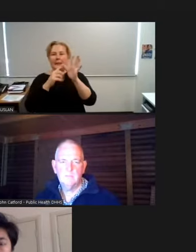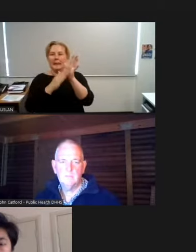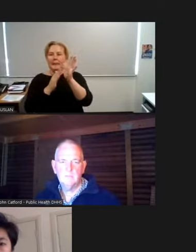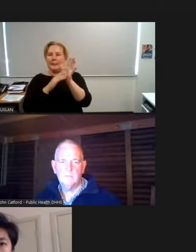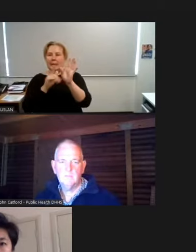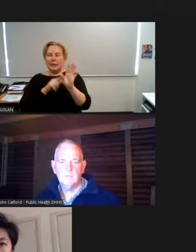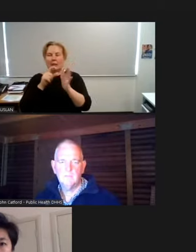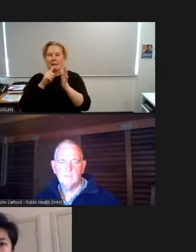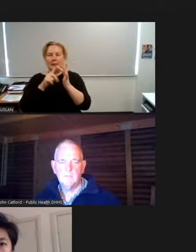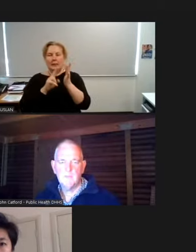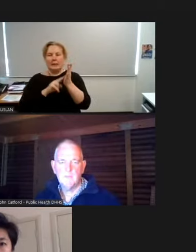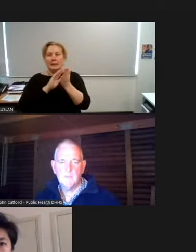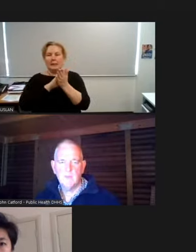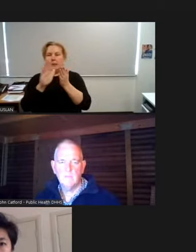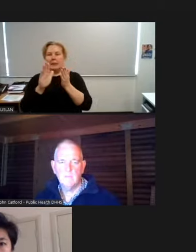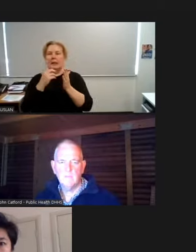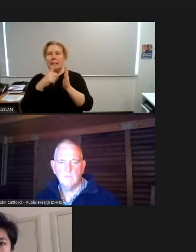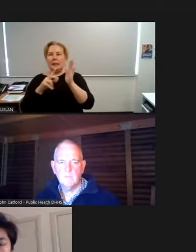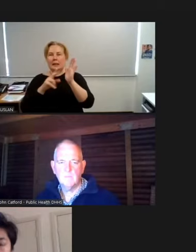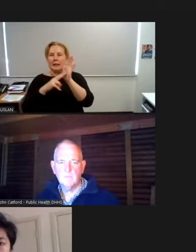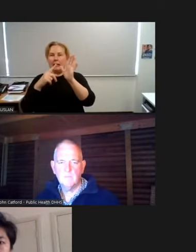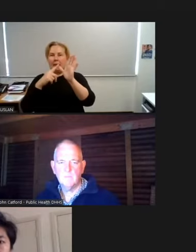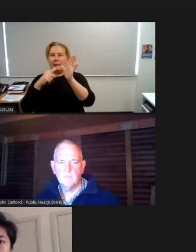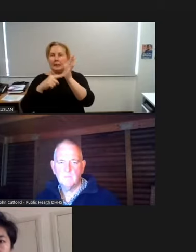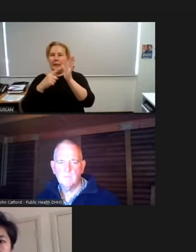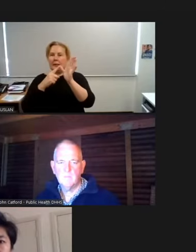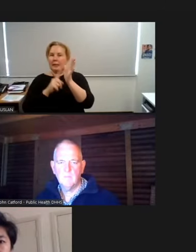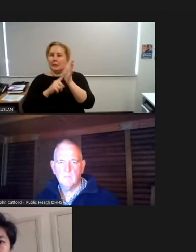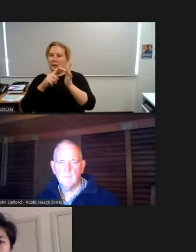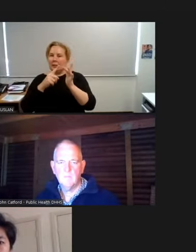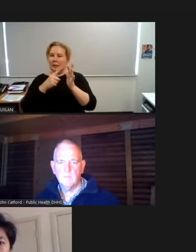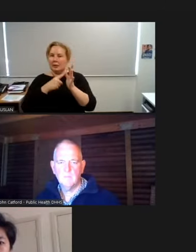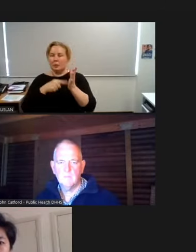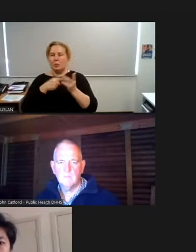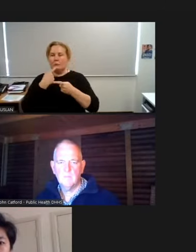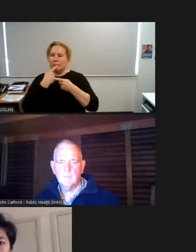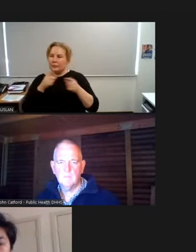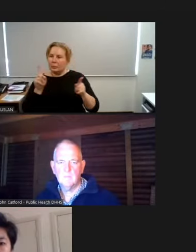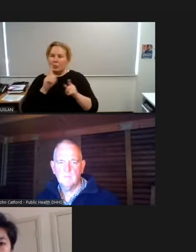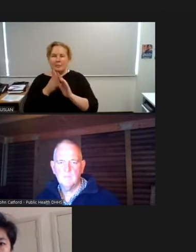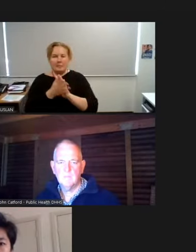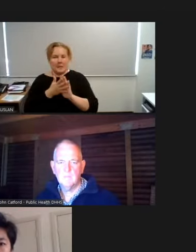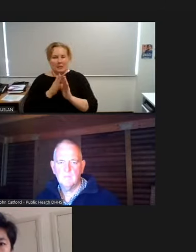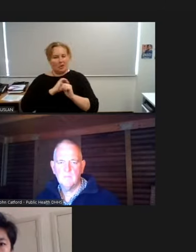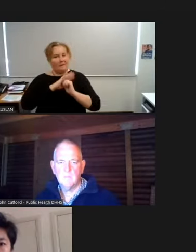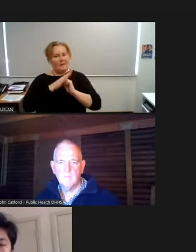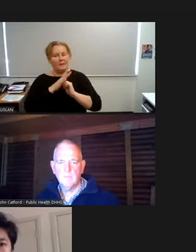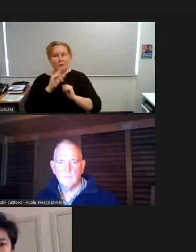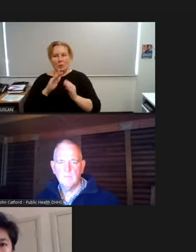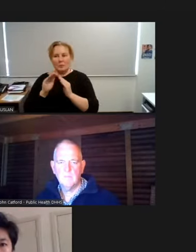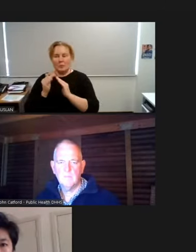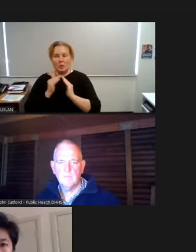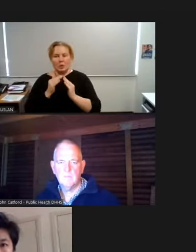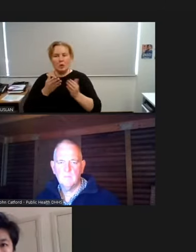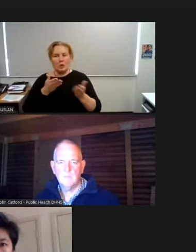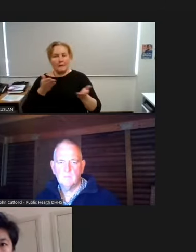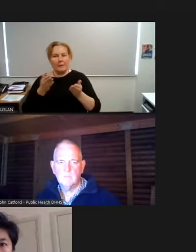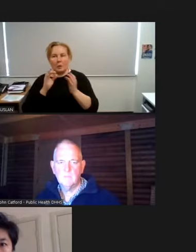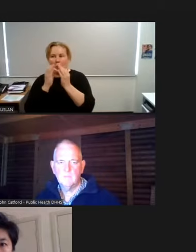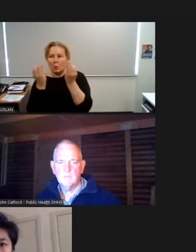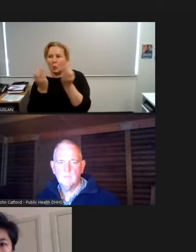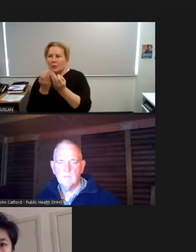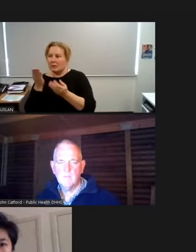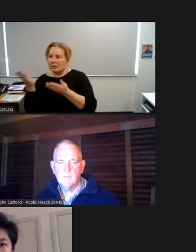Natalia Alia from the public health team to talk through what this means for community sector organisations and the people who use our